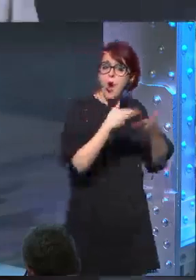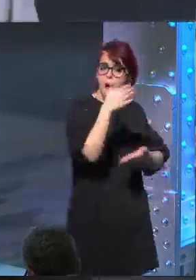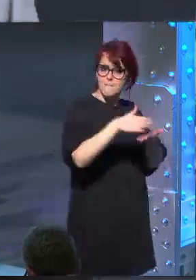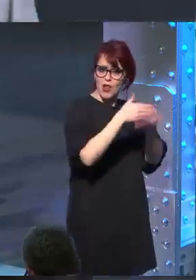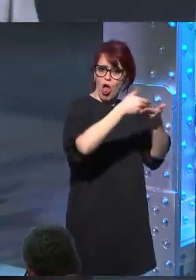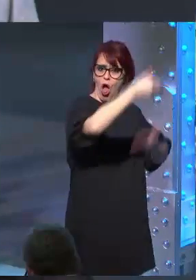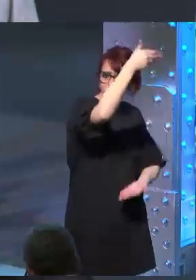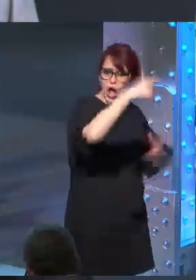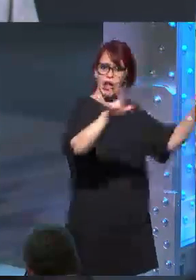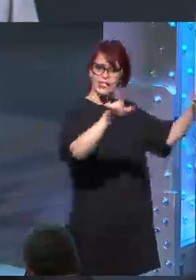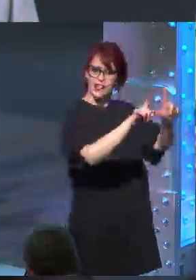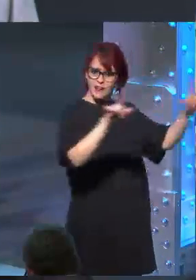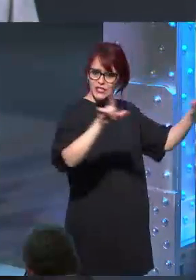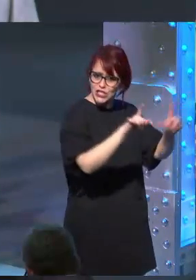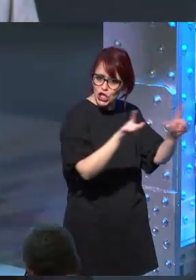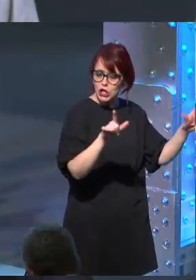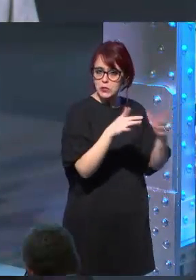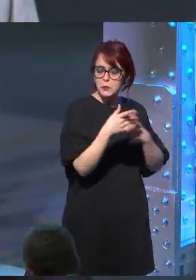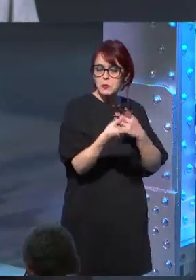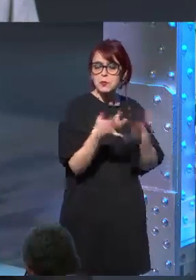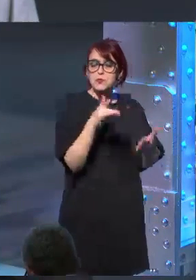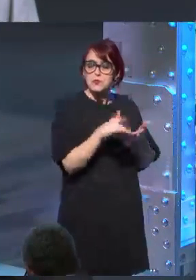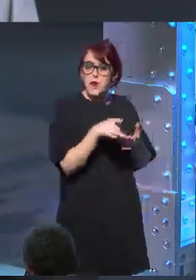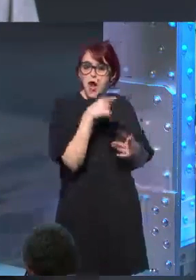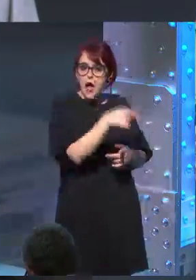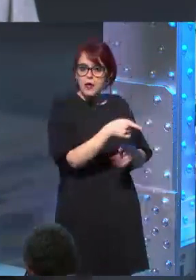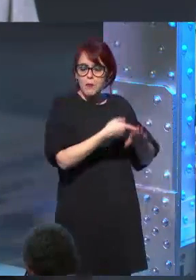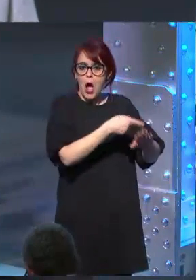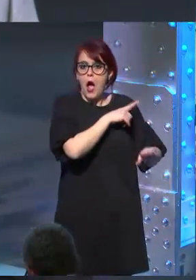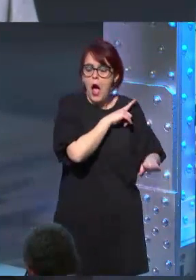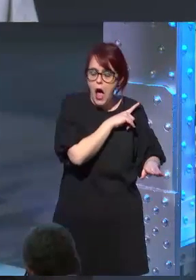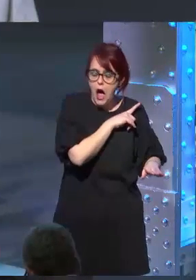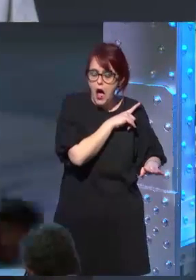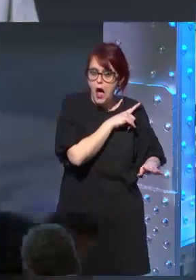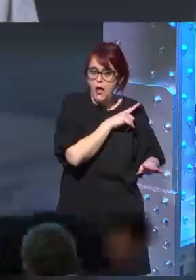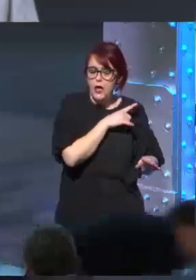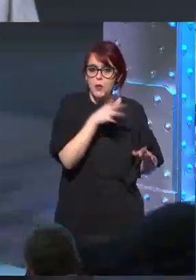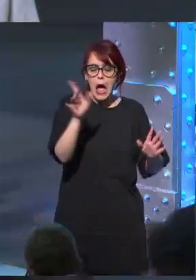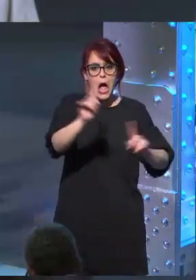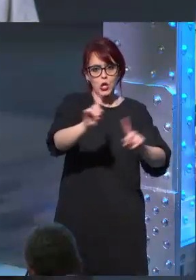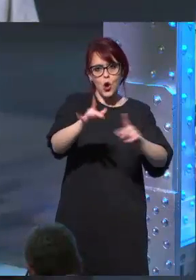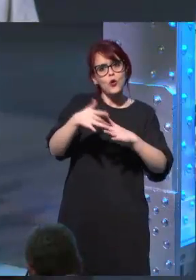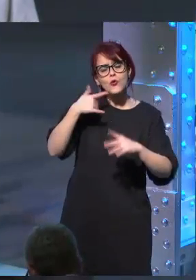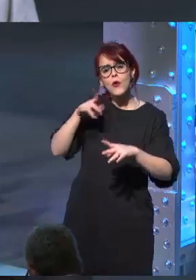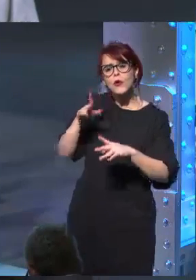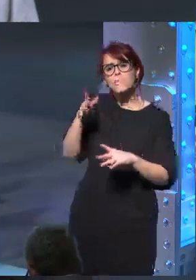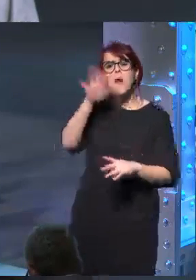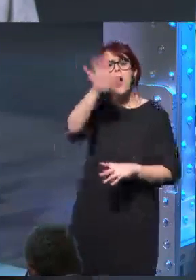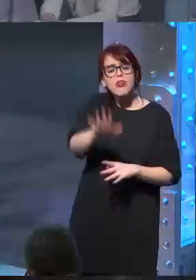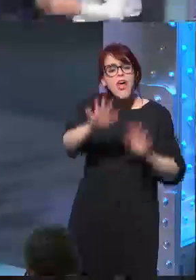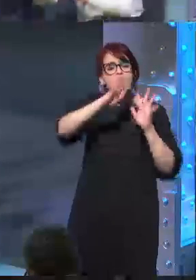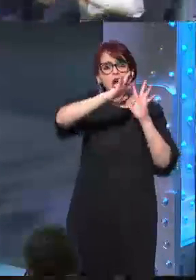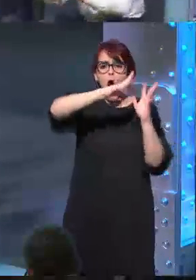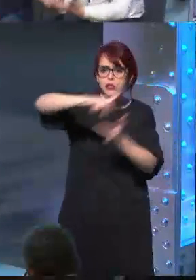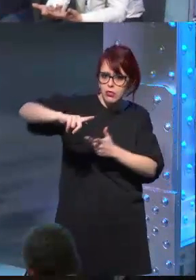that reach the mass media is really dismissible? Well, I'm going